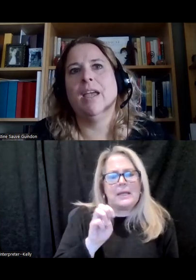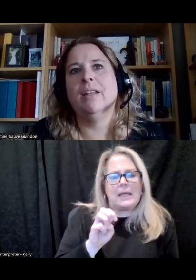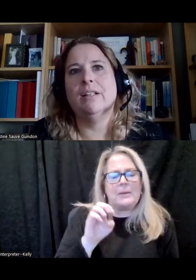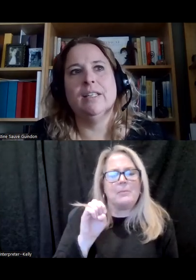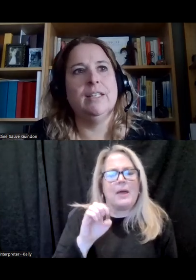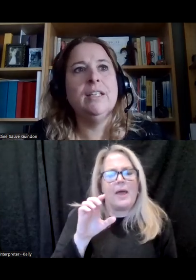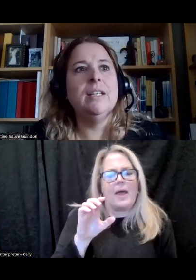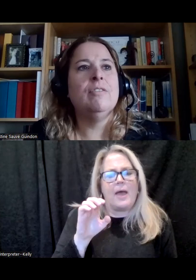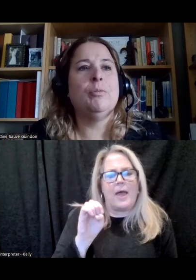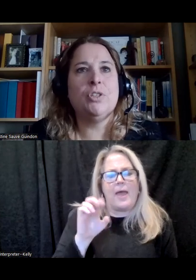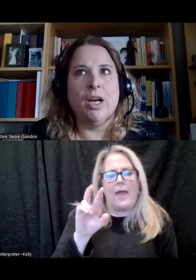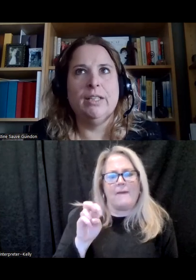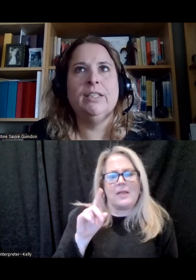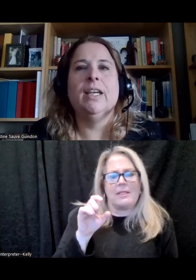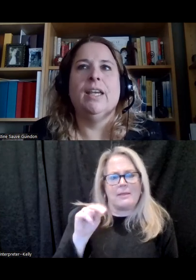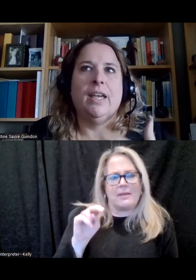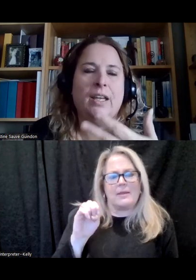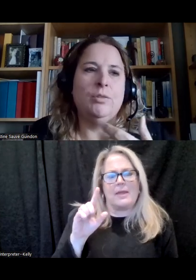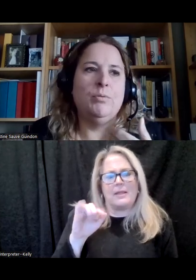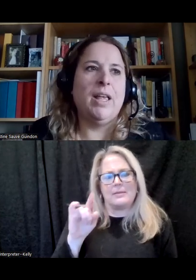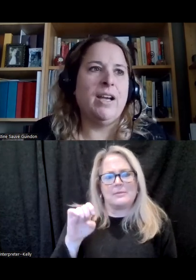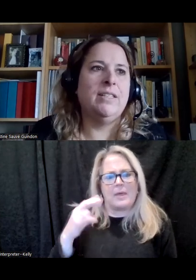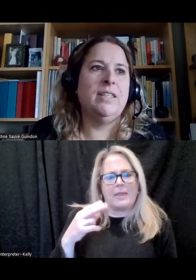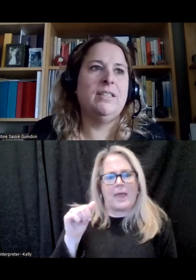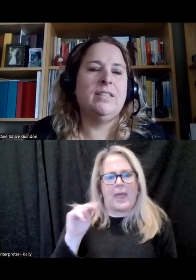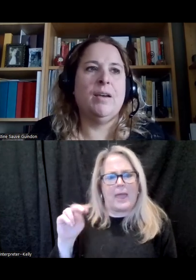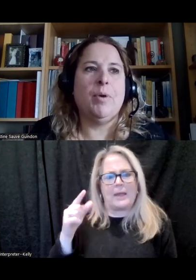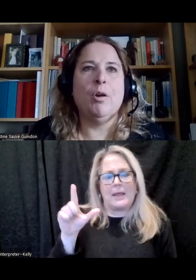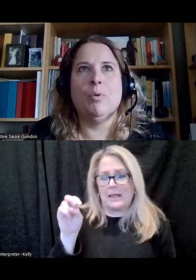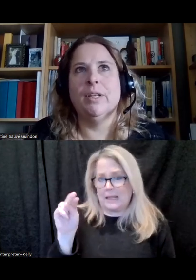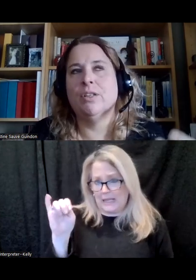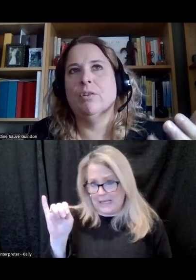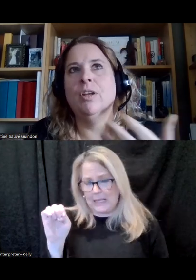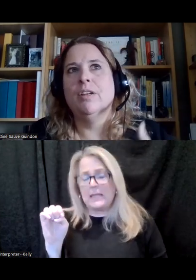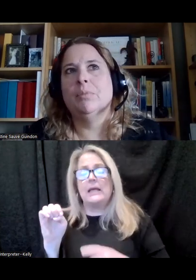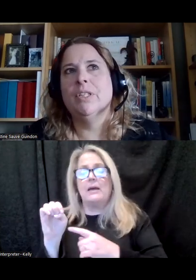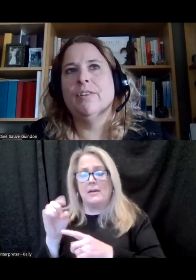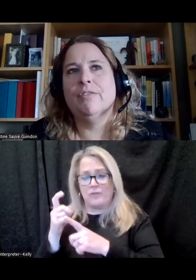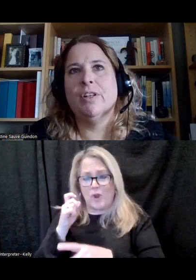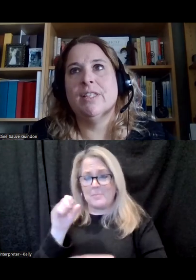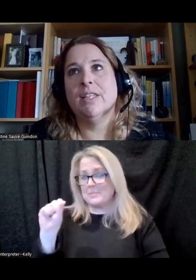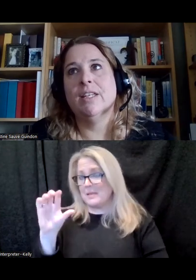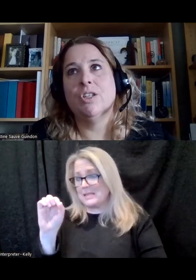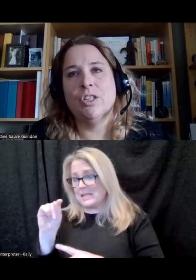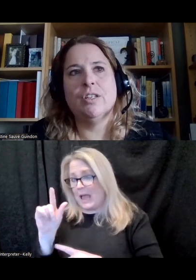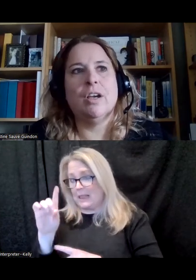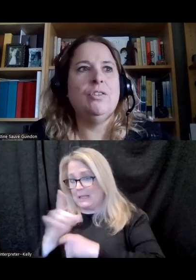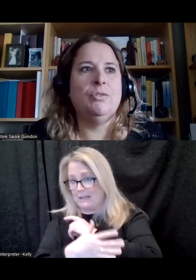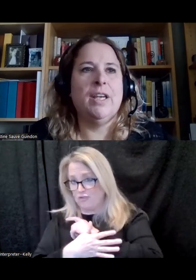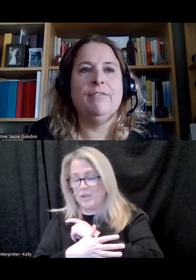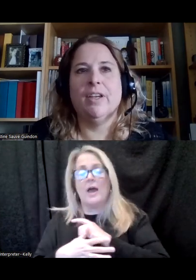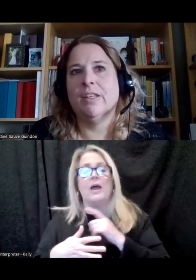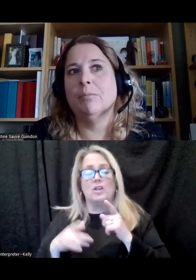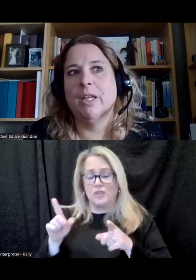Evelyn Elizabeth Ann Gleaney from Scotland. And you will have access to this PowerPoint. So please feel free to see. She's